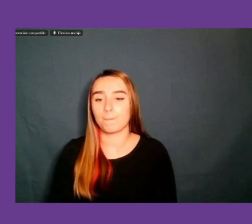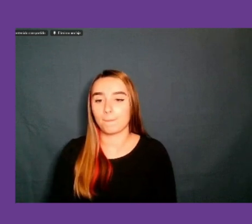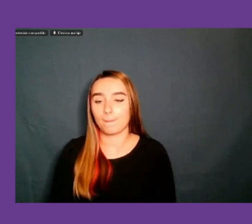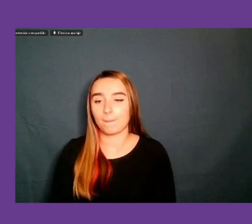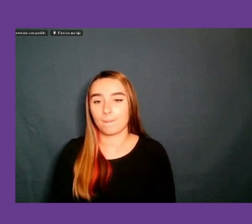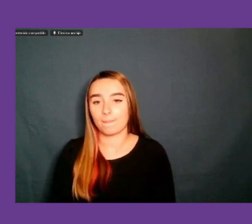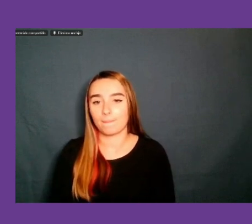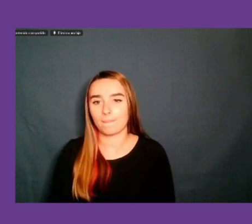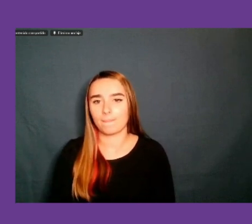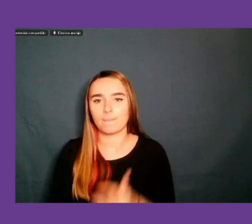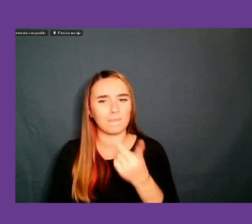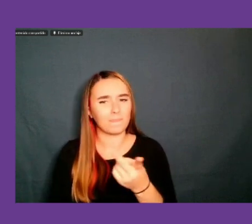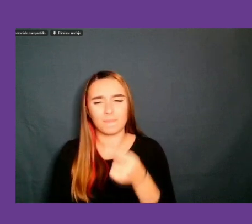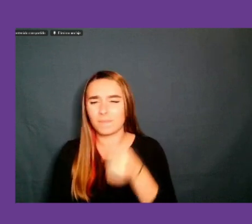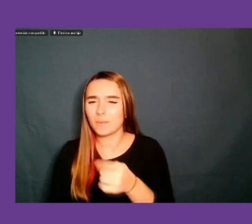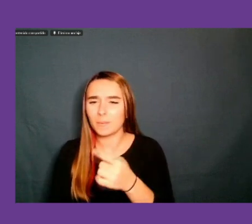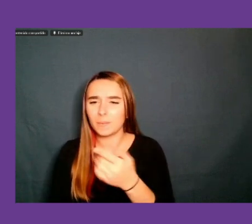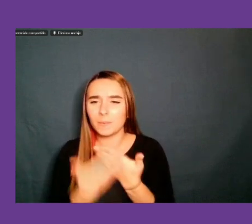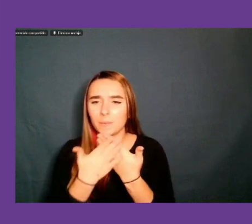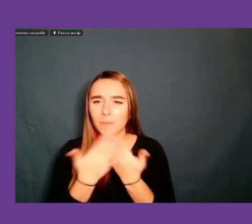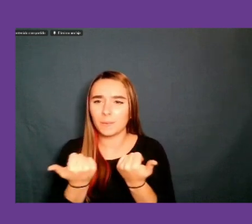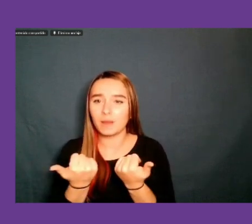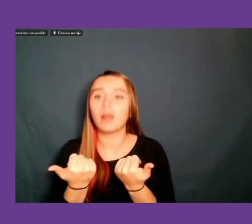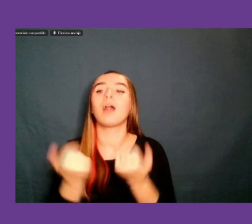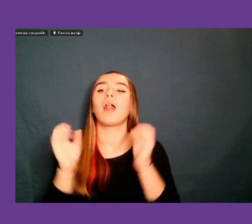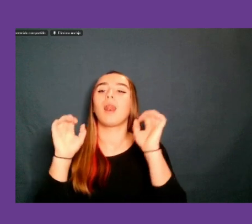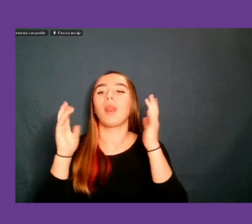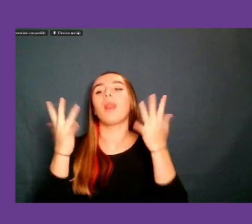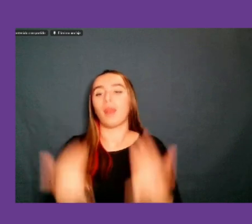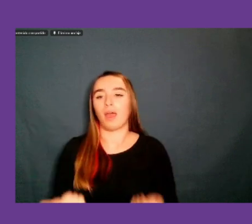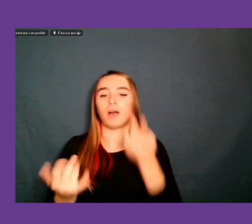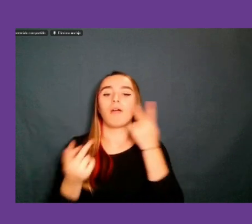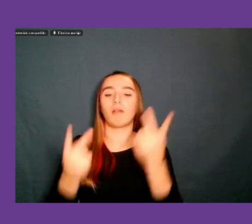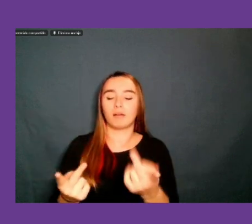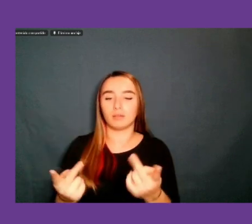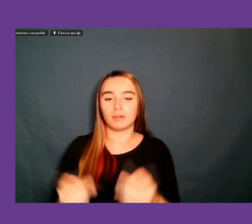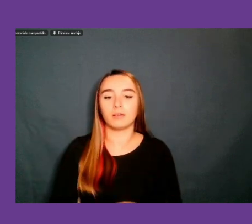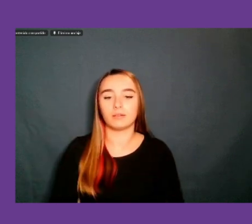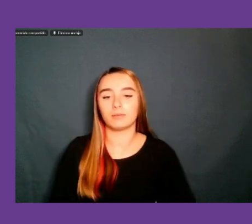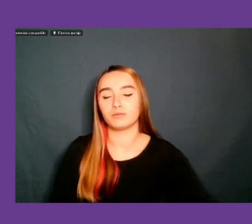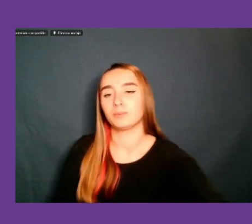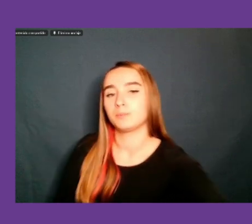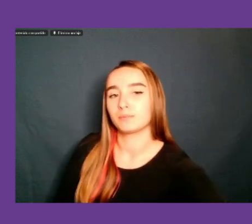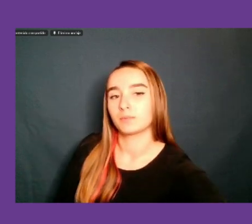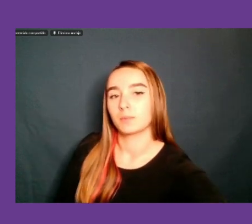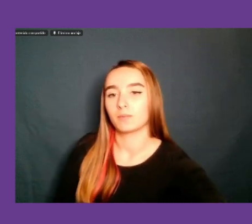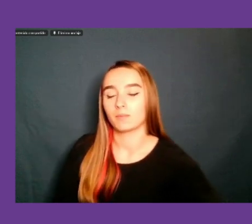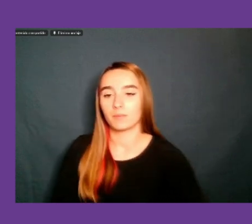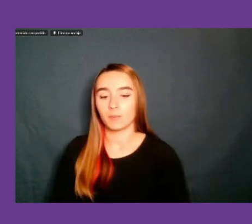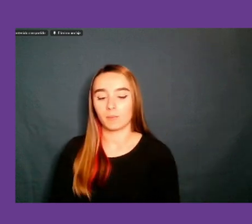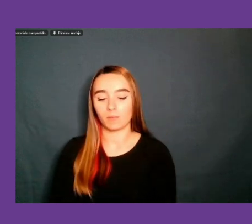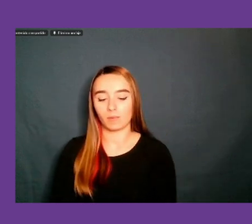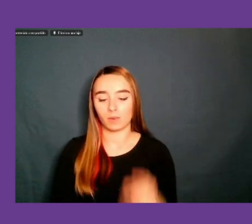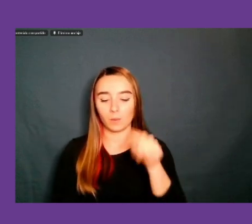You don't have it? No, perhaps I will. Yes, now we have it. You have it? And you are going to focus today